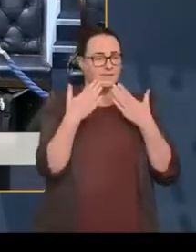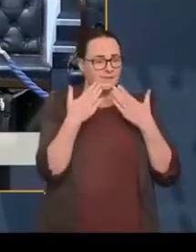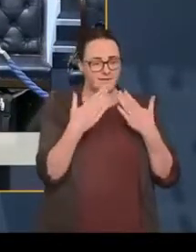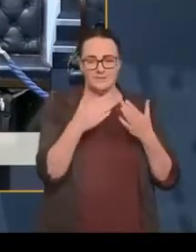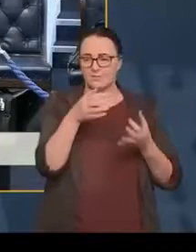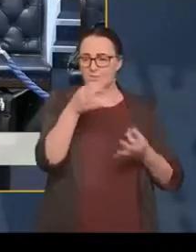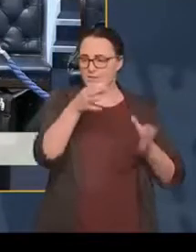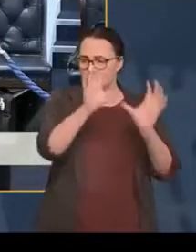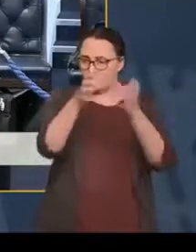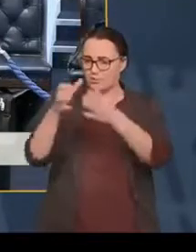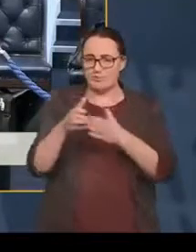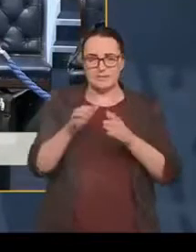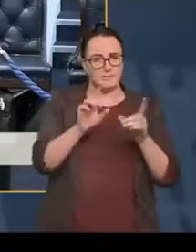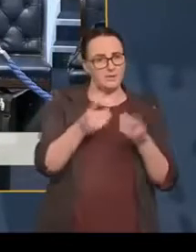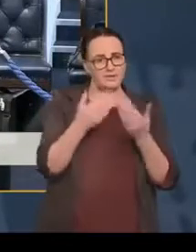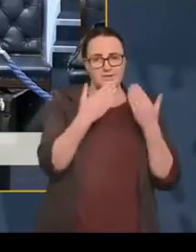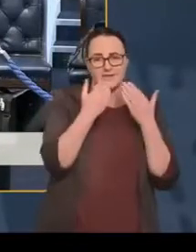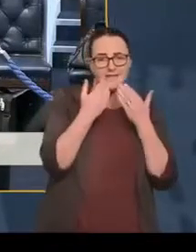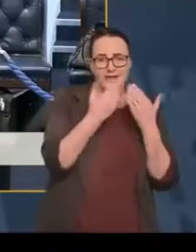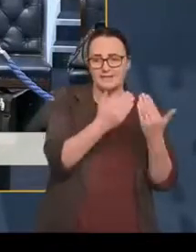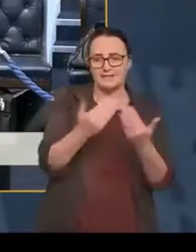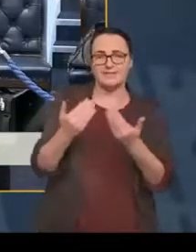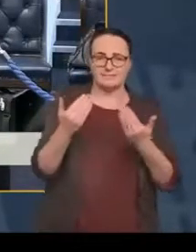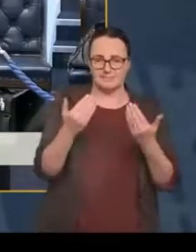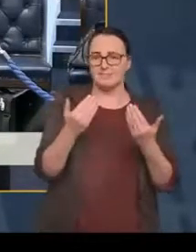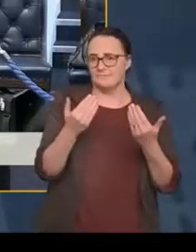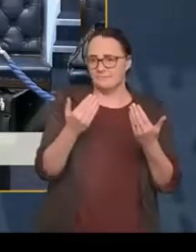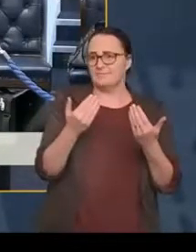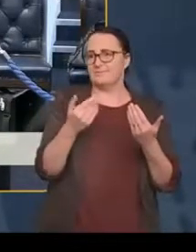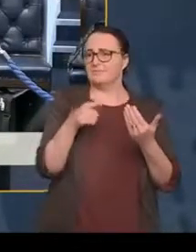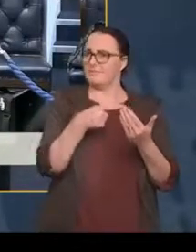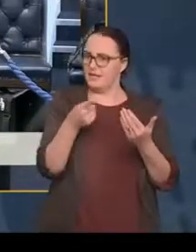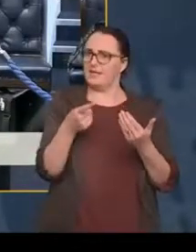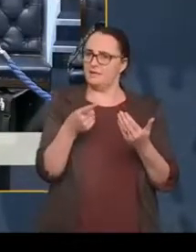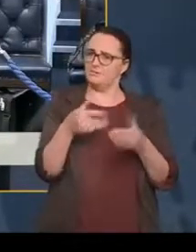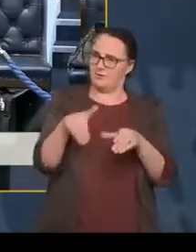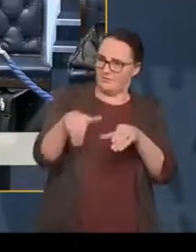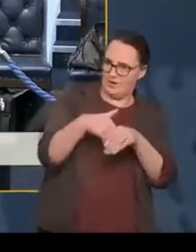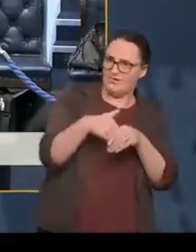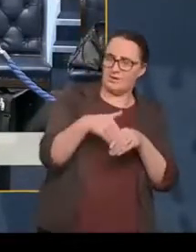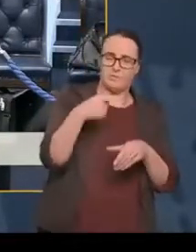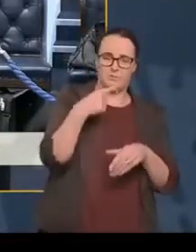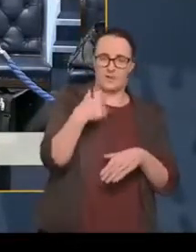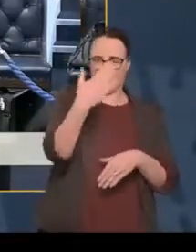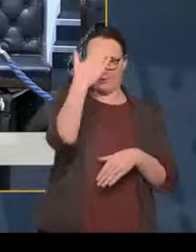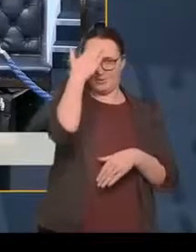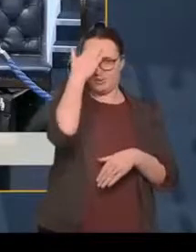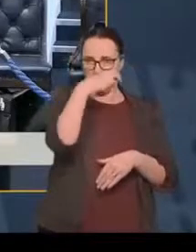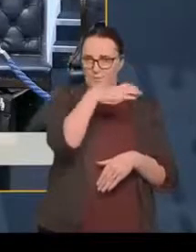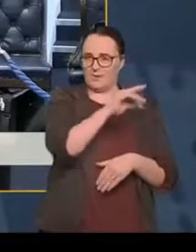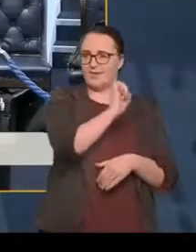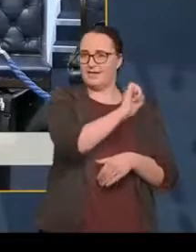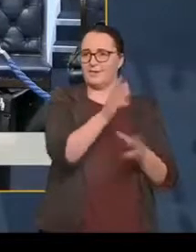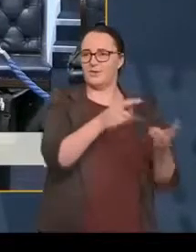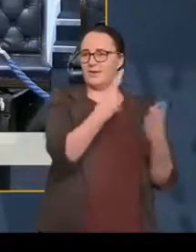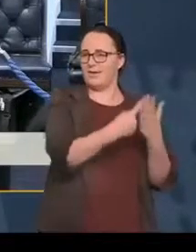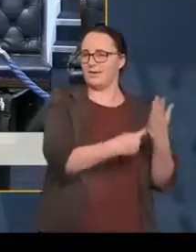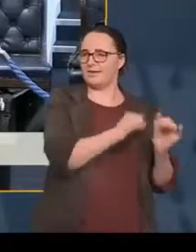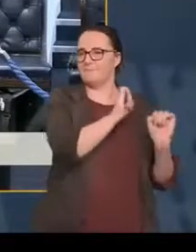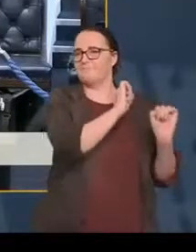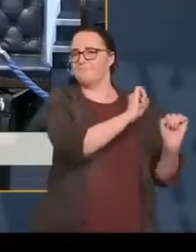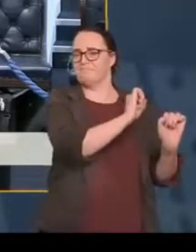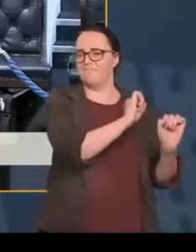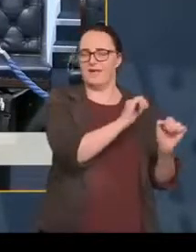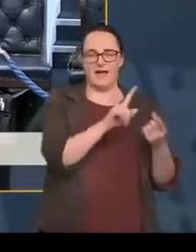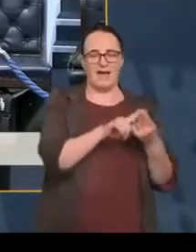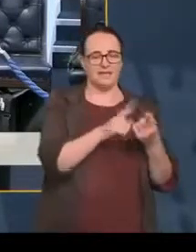different parties and departments who had an input and a role to play in this. But knowing Mark and knowing his work ethic